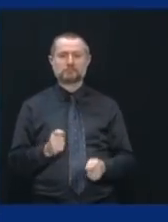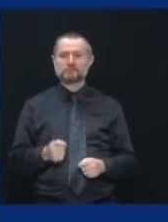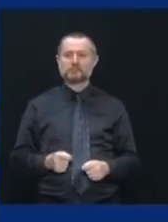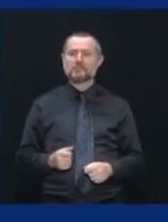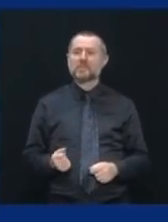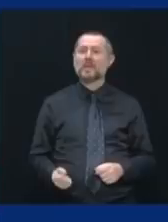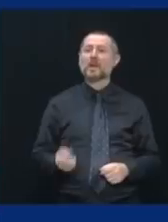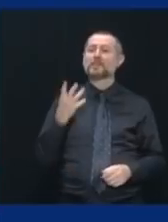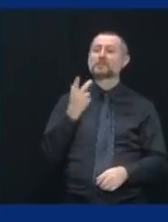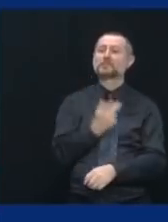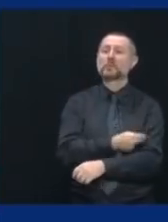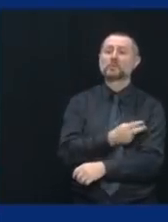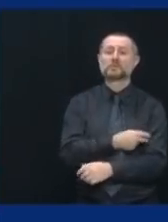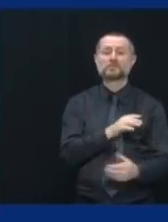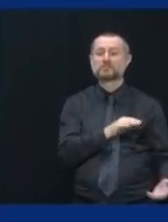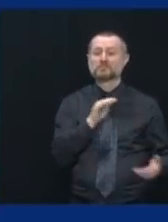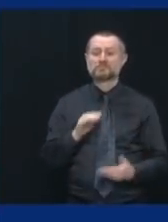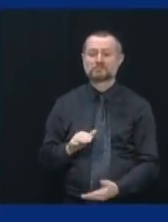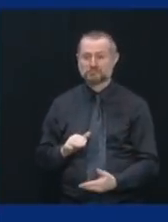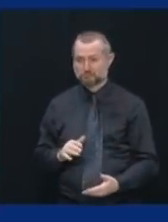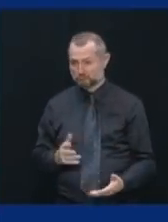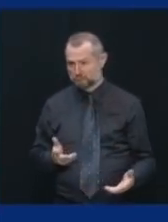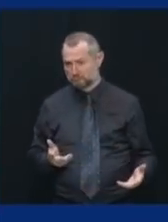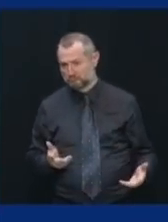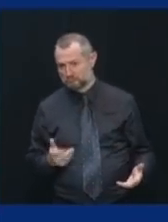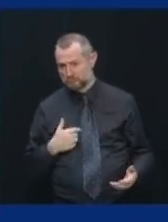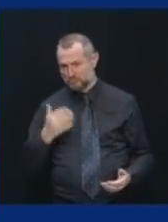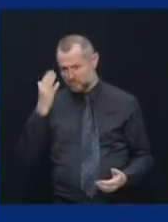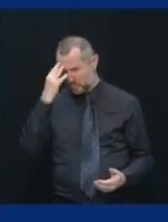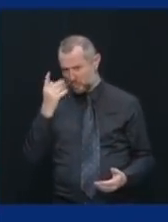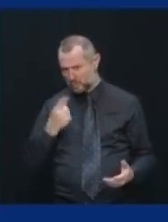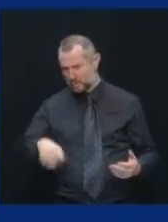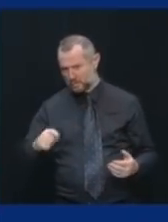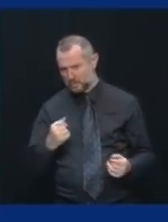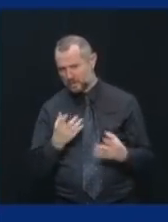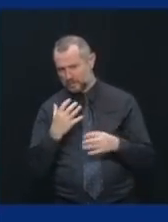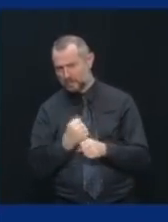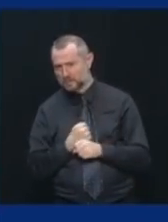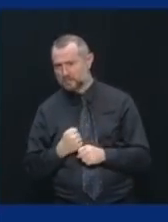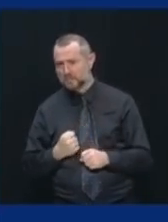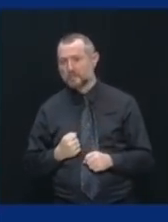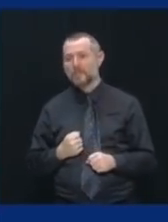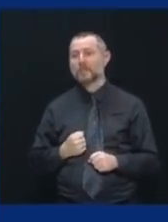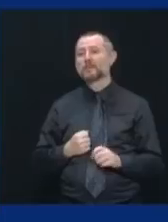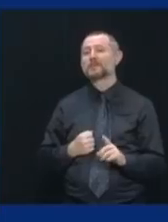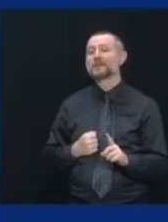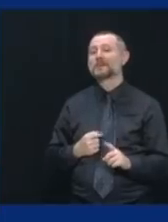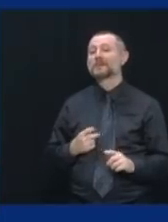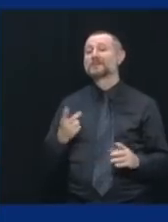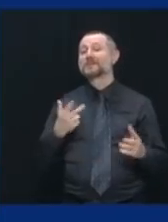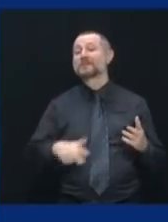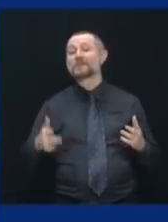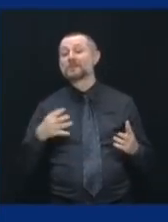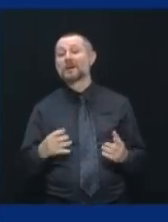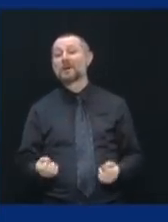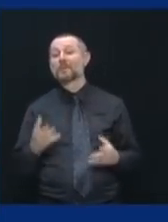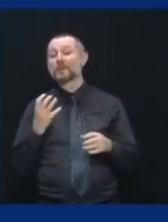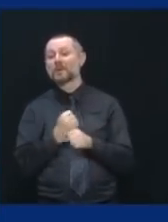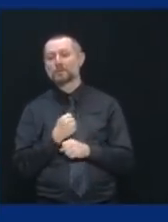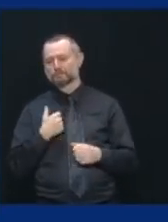have? I can tell you what I have next week. I can't tell you more than that.